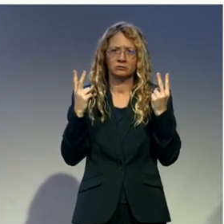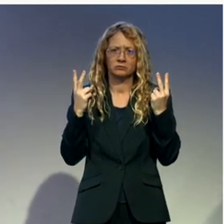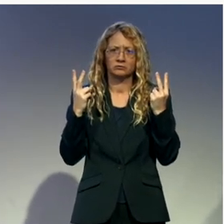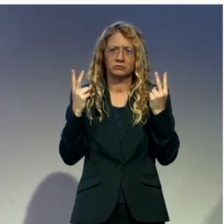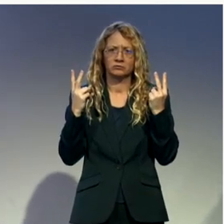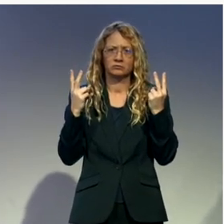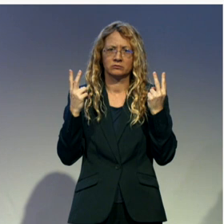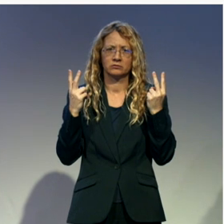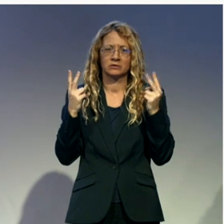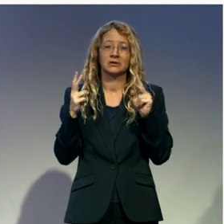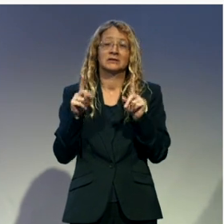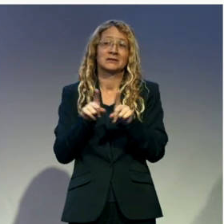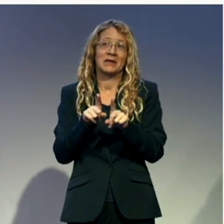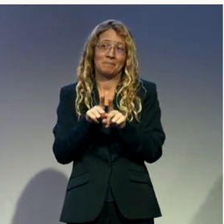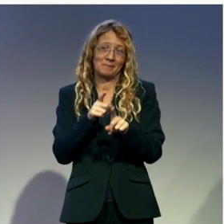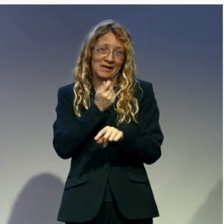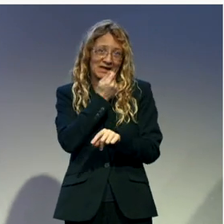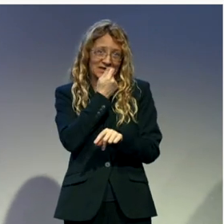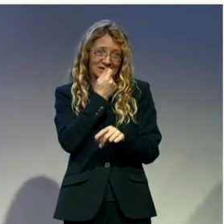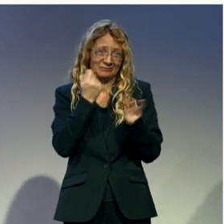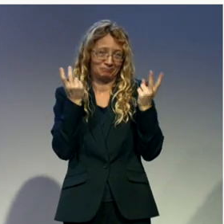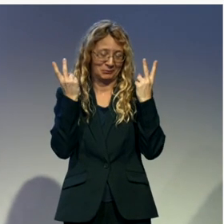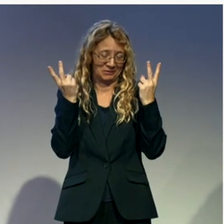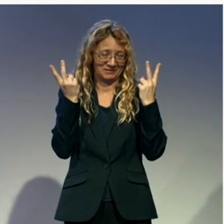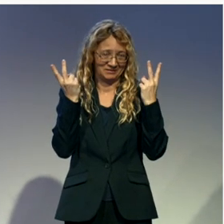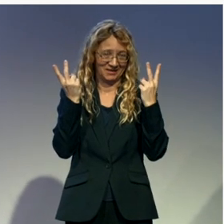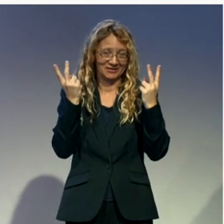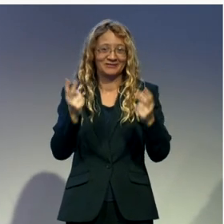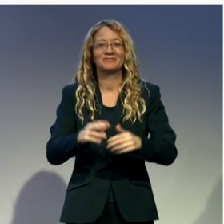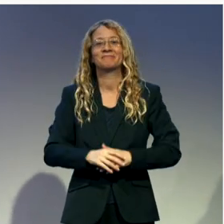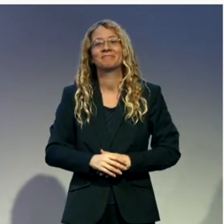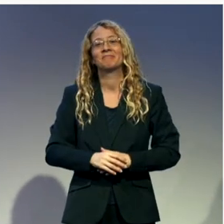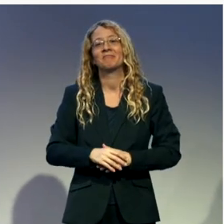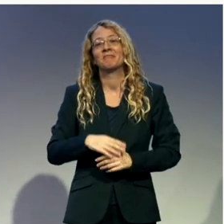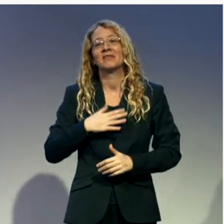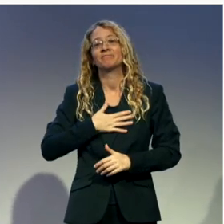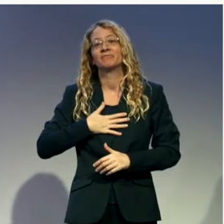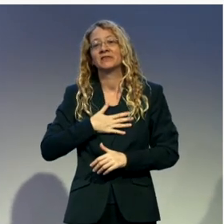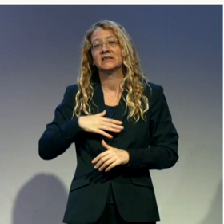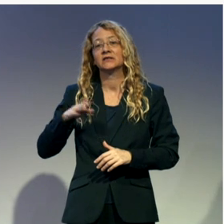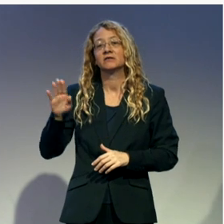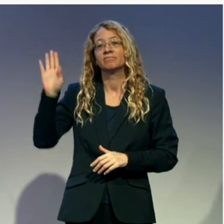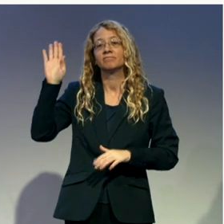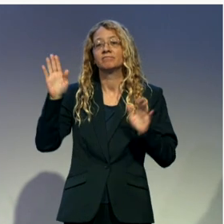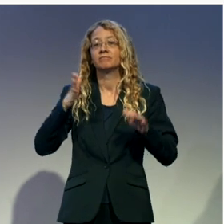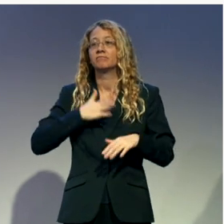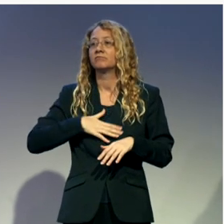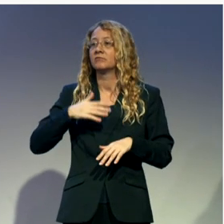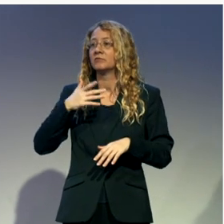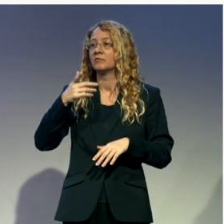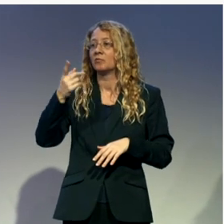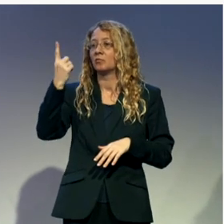If you have any question, then up your hand, microphone will go. But I am requesting